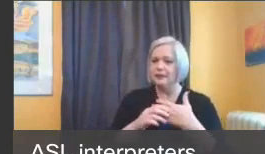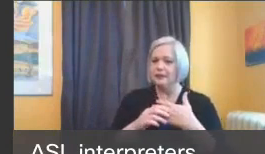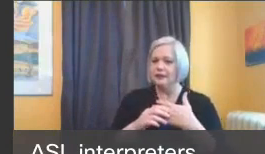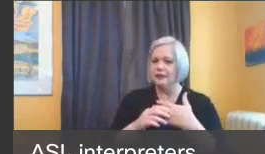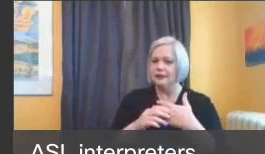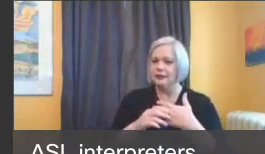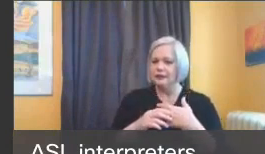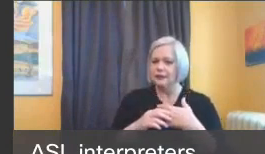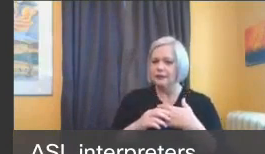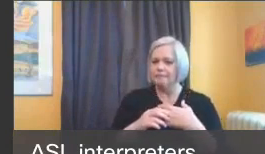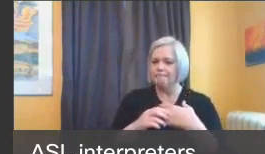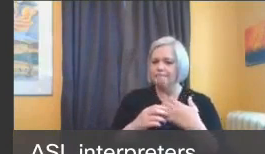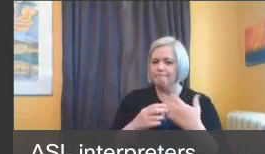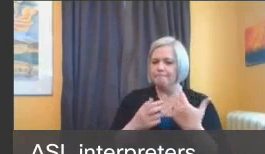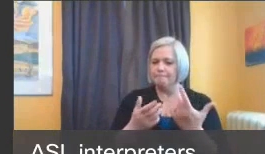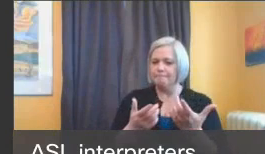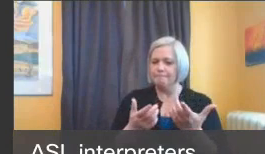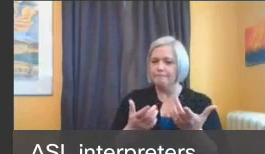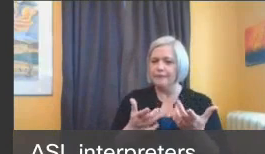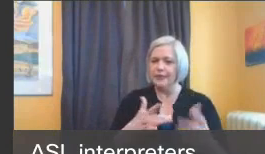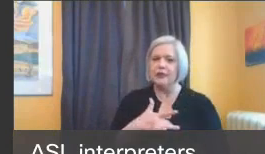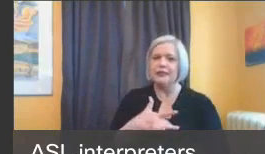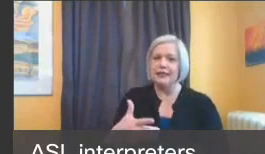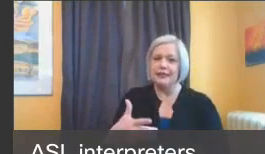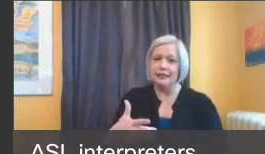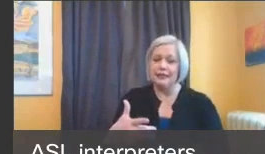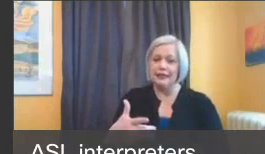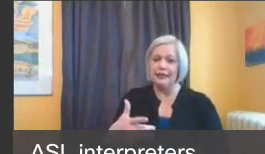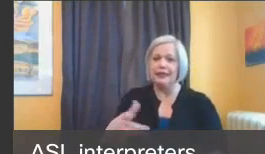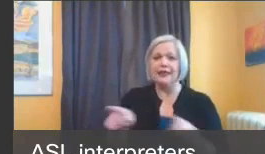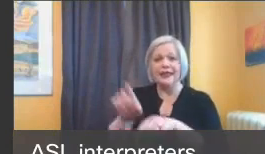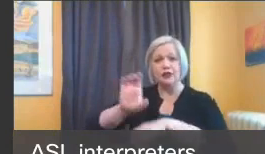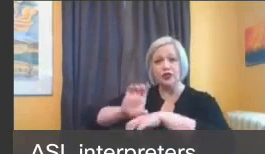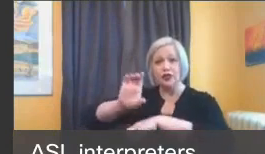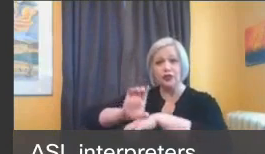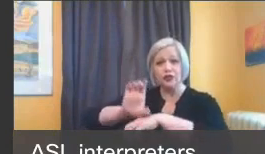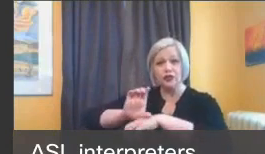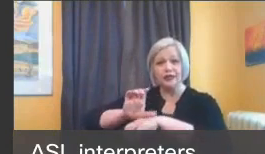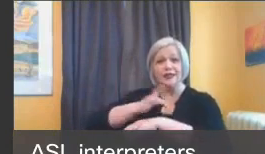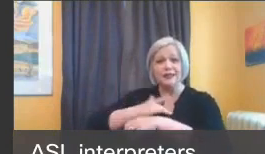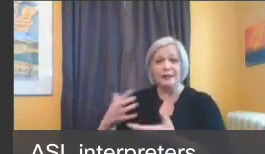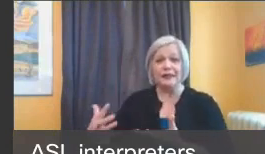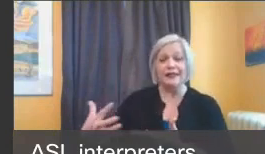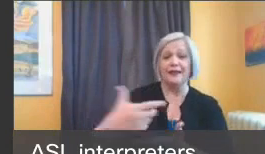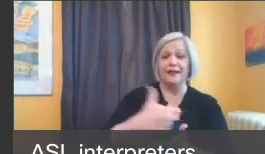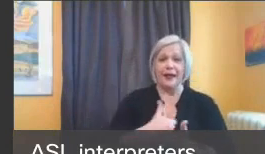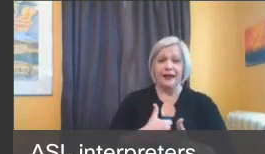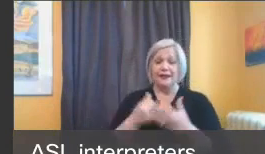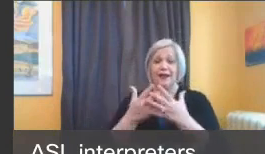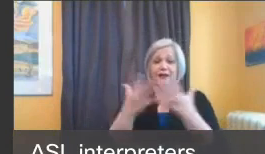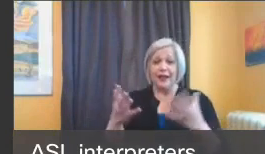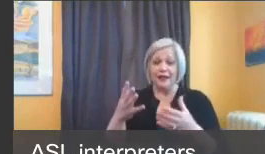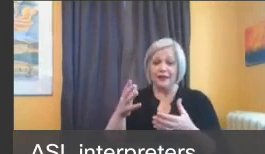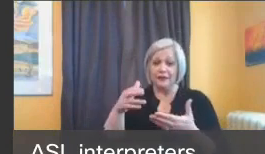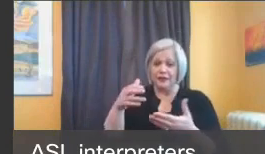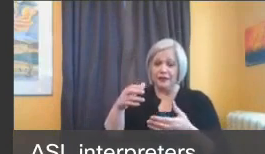you know, this tendency to do a collection, like at church and things like that. So you'll have these collections that happen, and then people